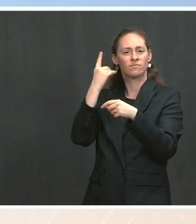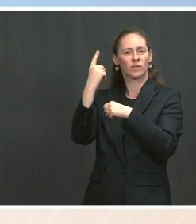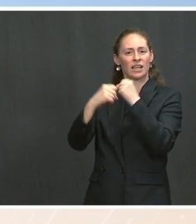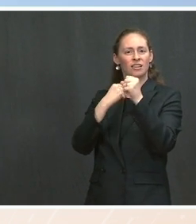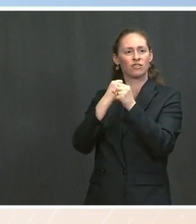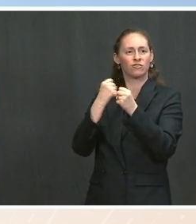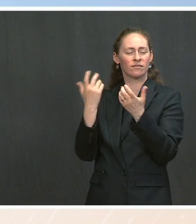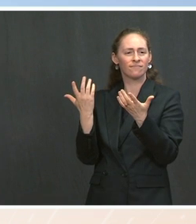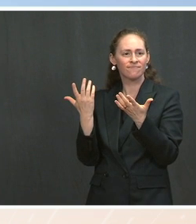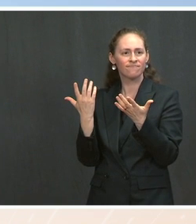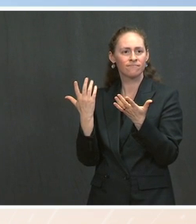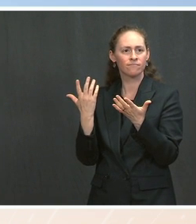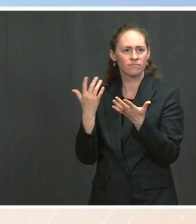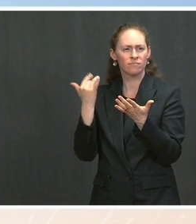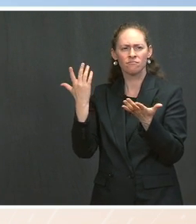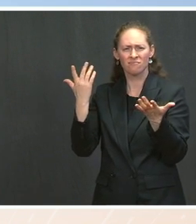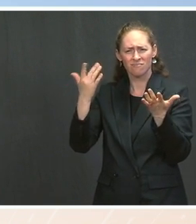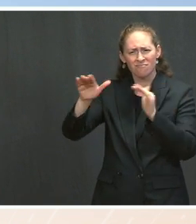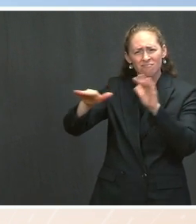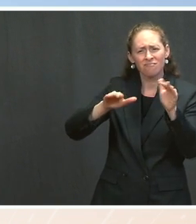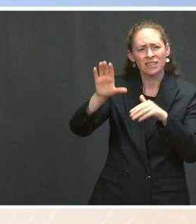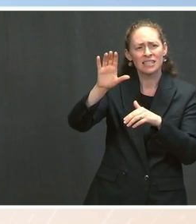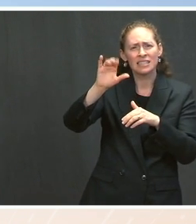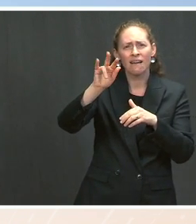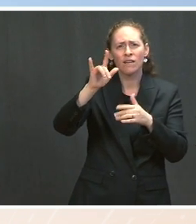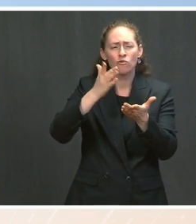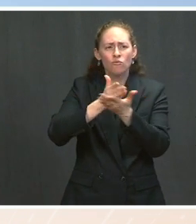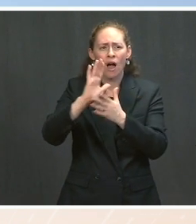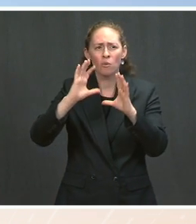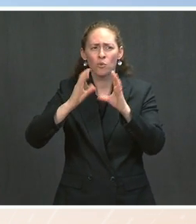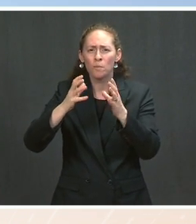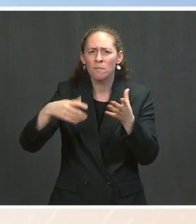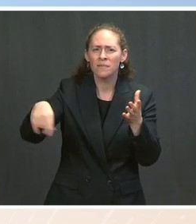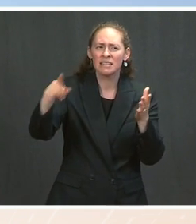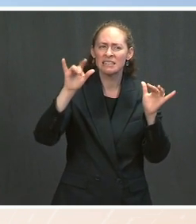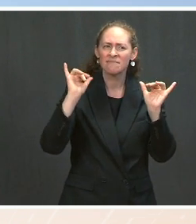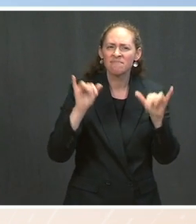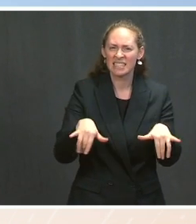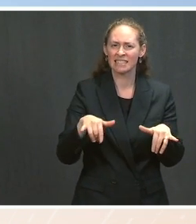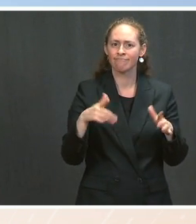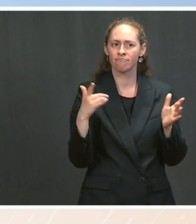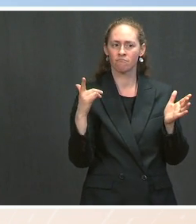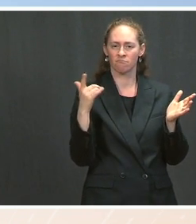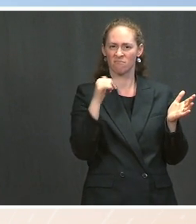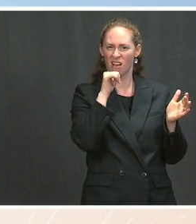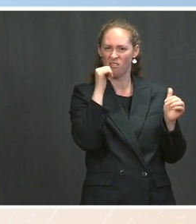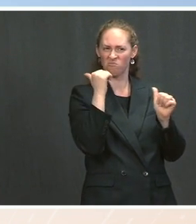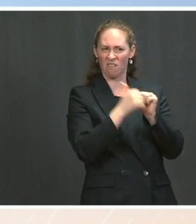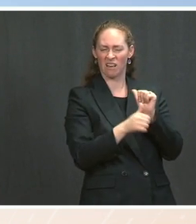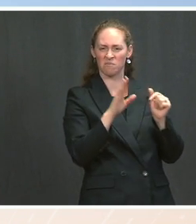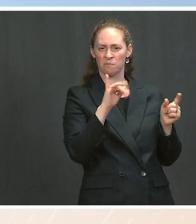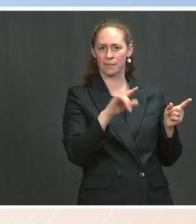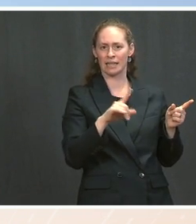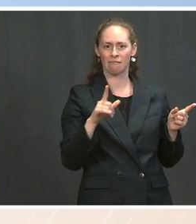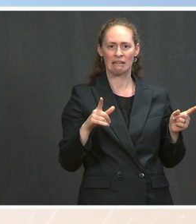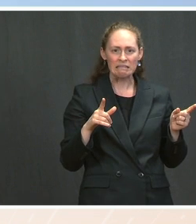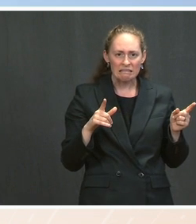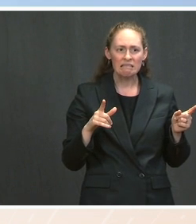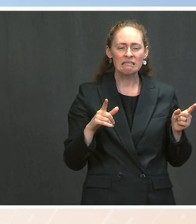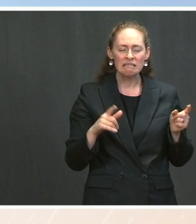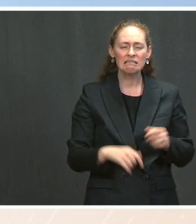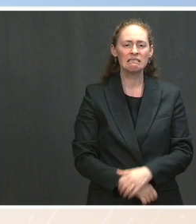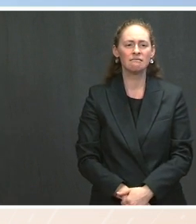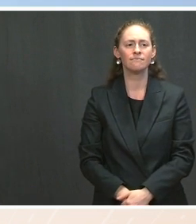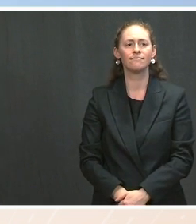they want it done this summer. Well, first of all, all of the negotiators are continuing to press forward on